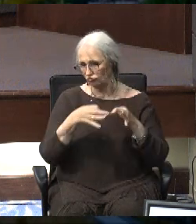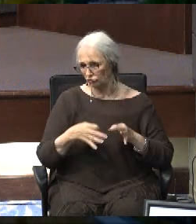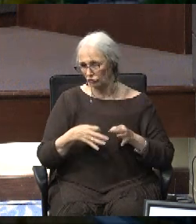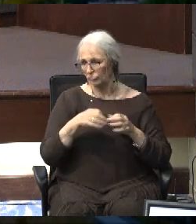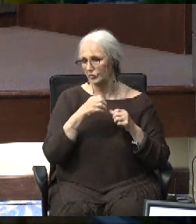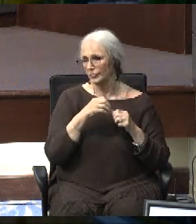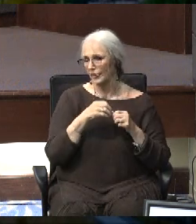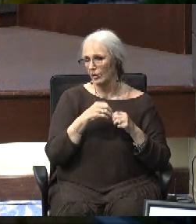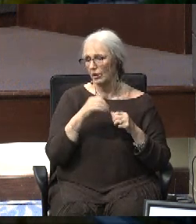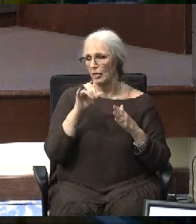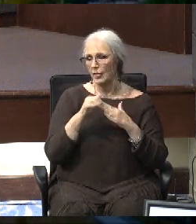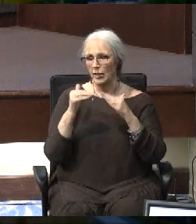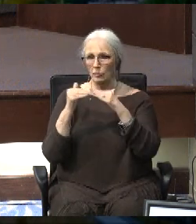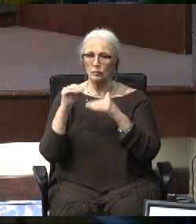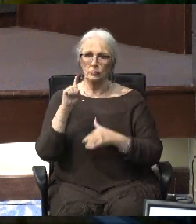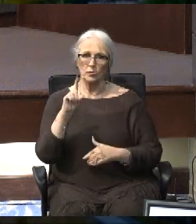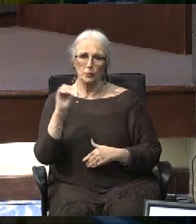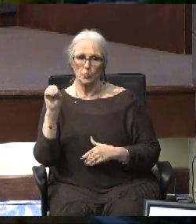by 1%.